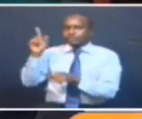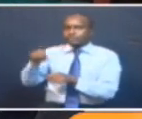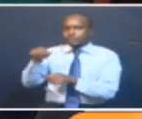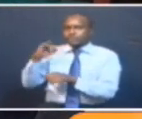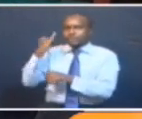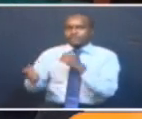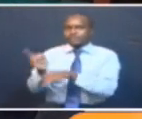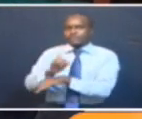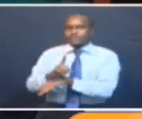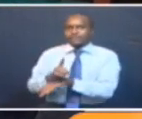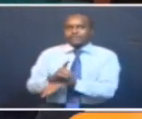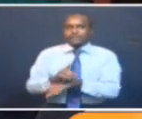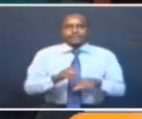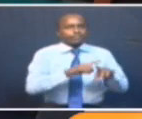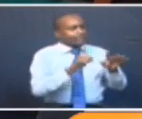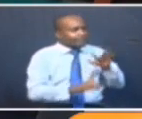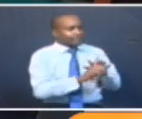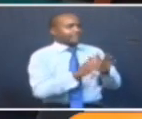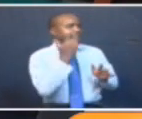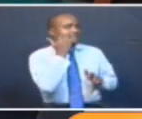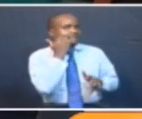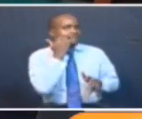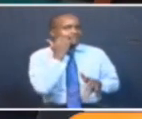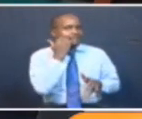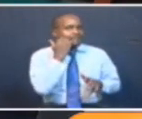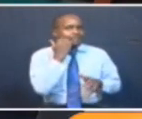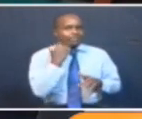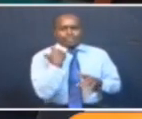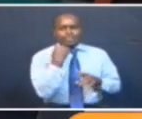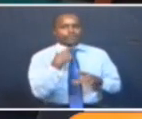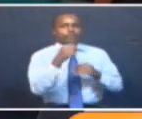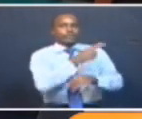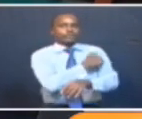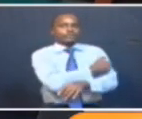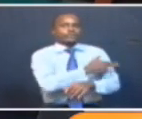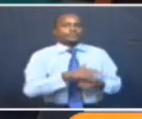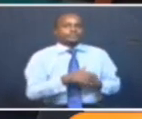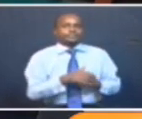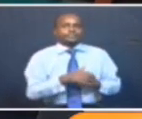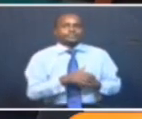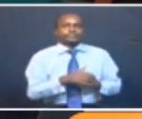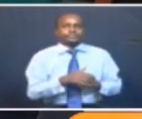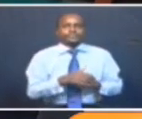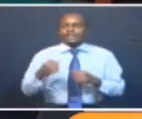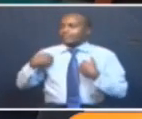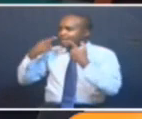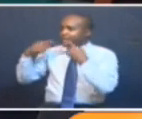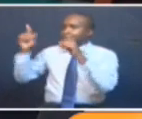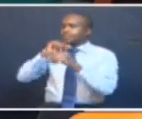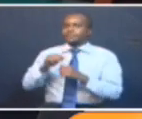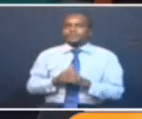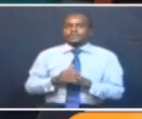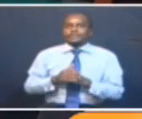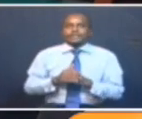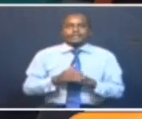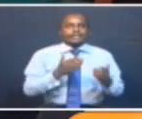minute. That's right, but I was sick. I'd just gone to the hospital at that time, yeah. And I announced it, right? That's right, you announced. And